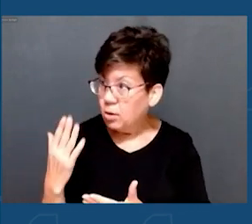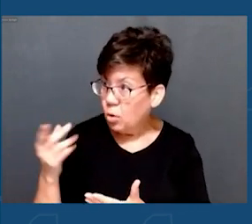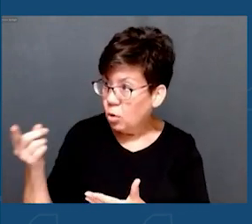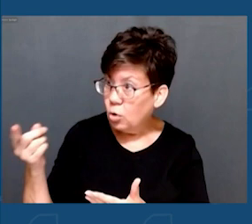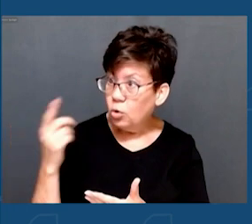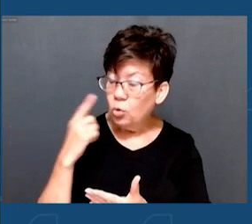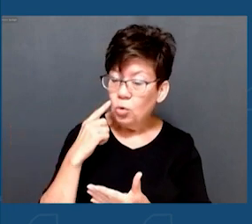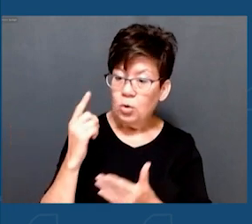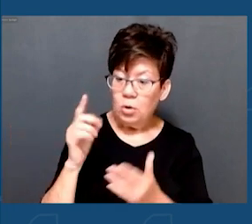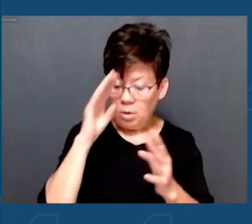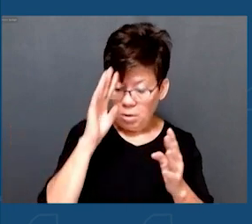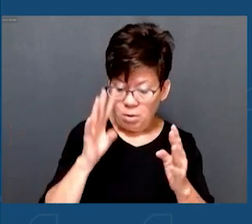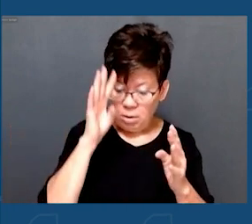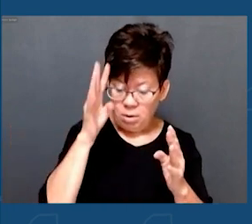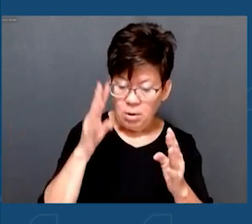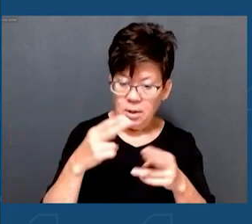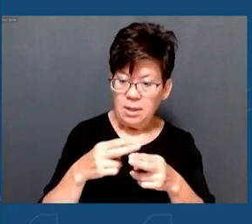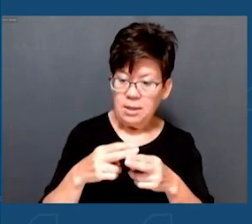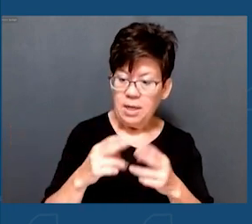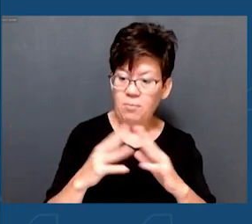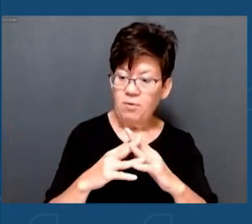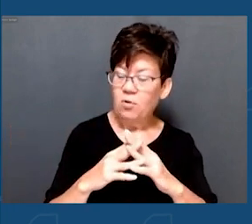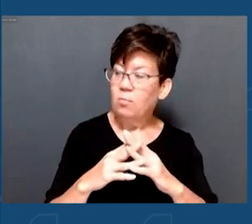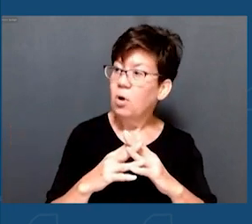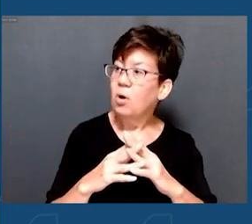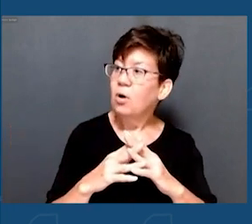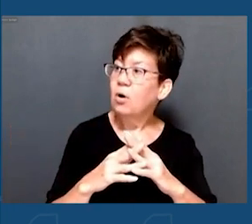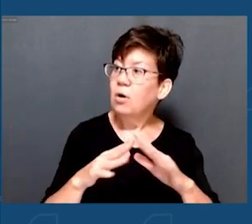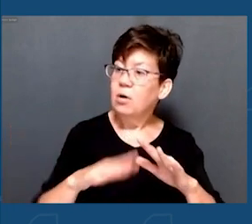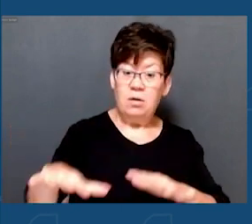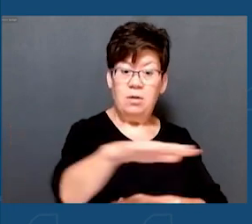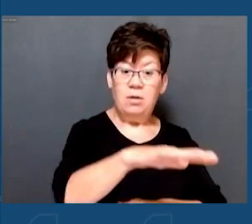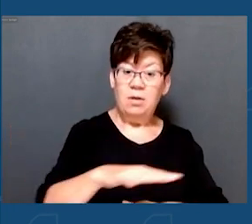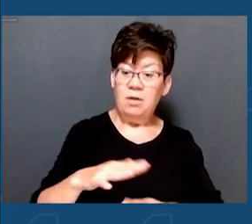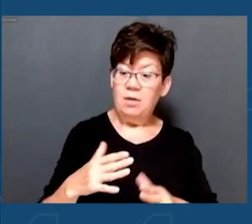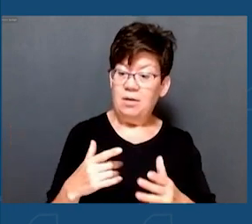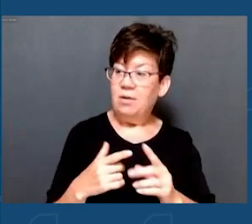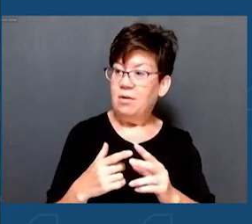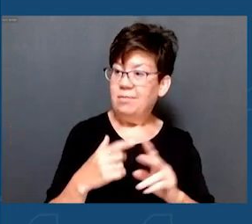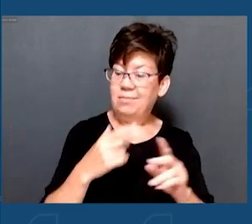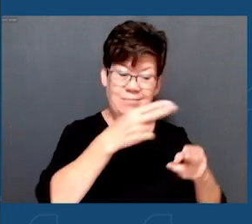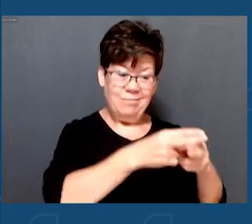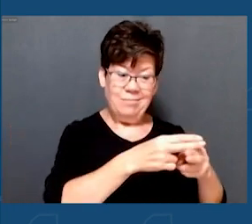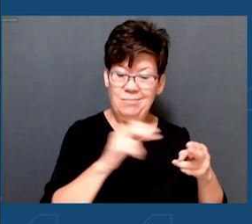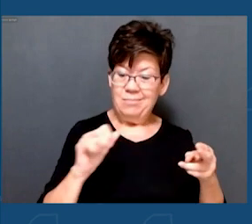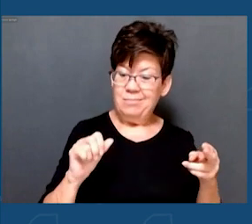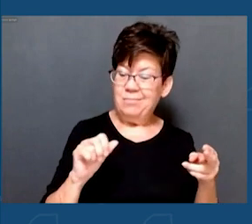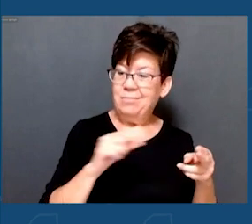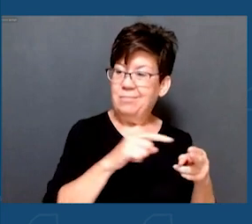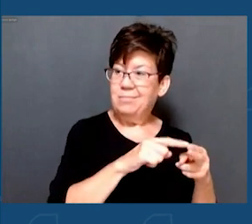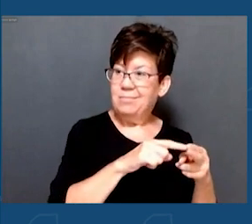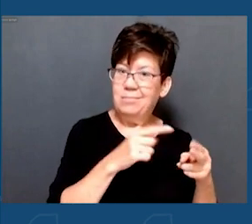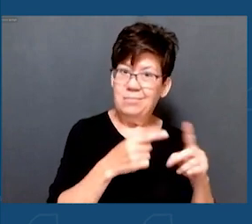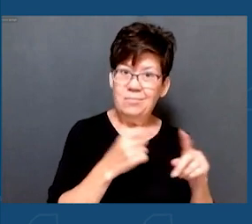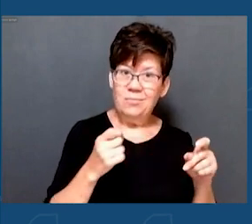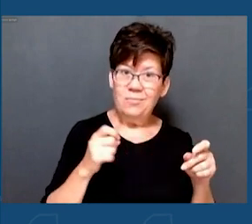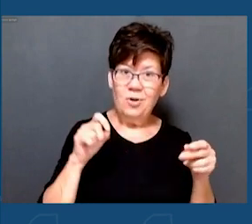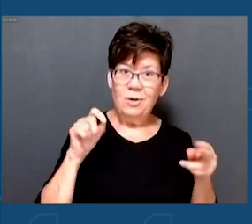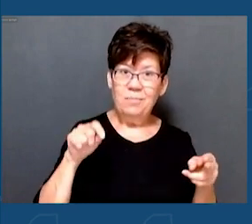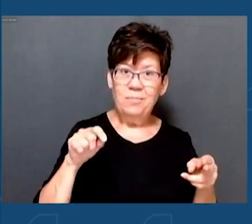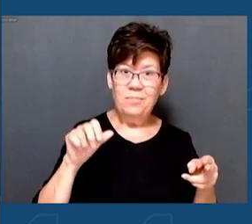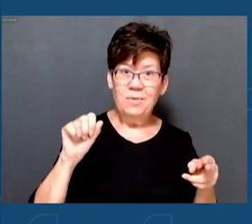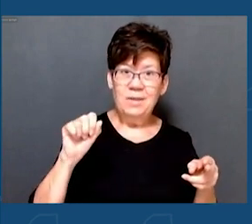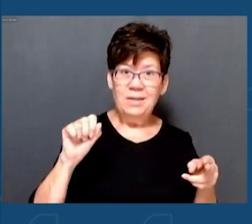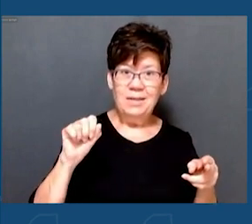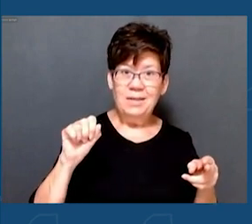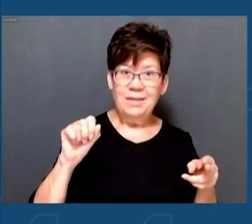name the football field after Ernie Davis. As a student here, starting the year Sam did, we won't say the year, but if you want to